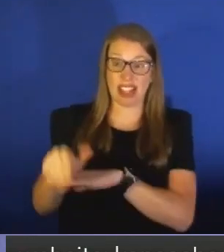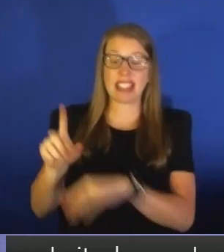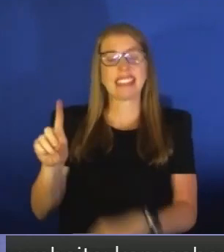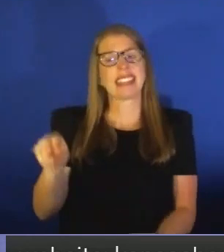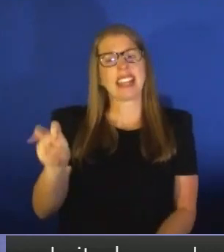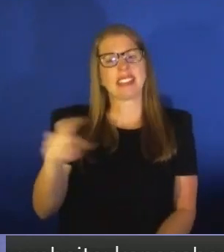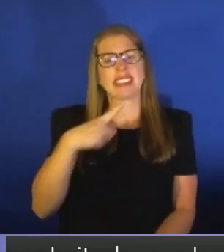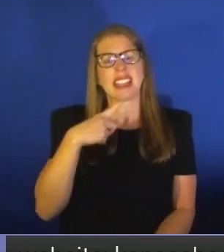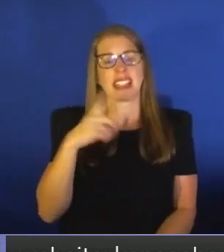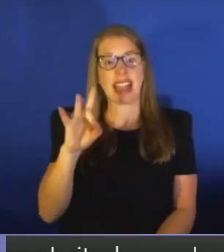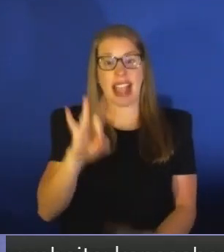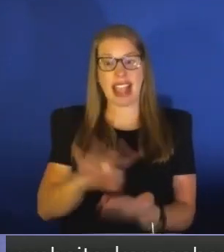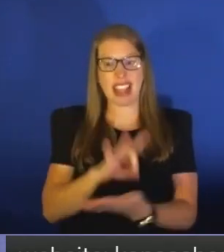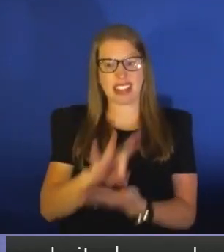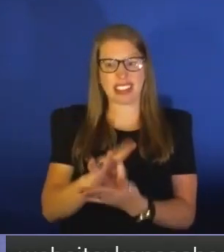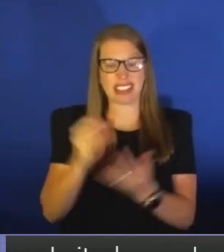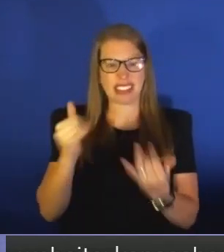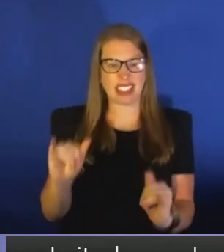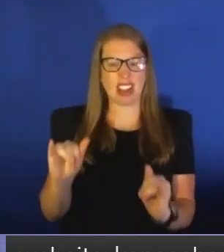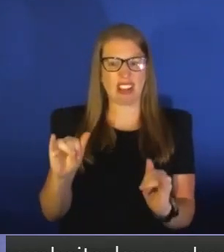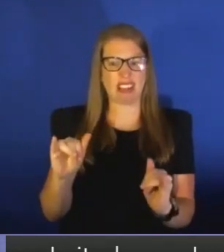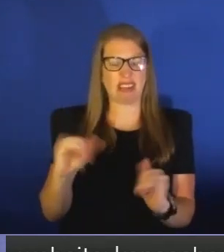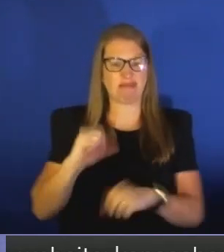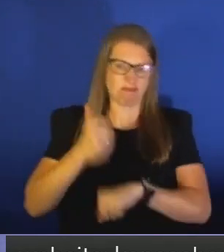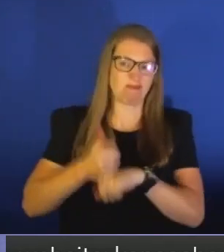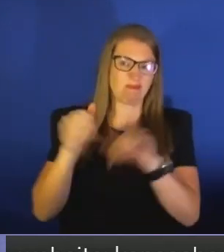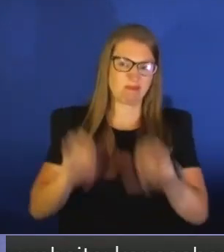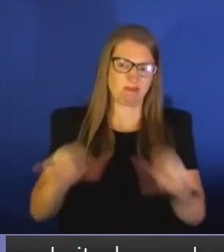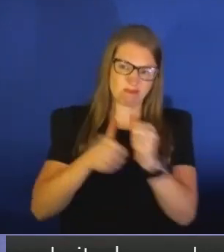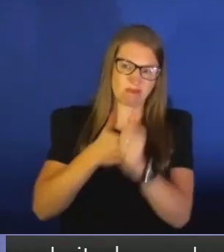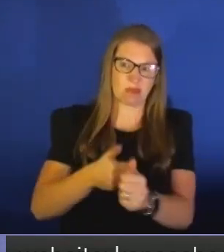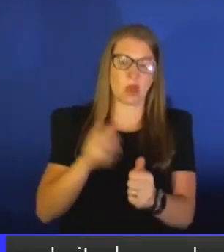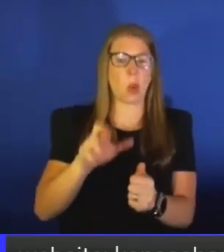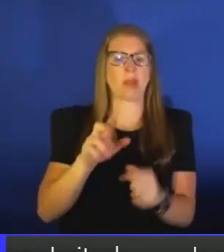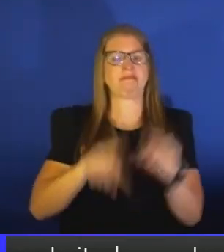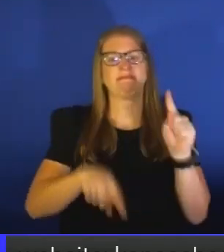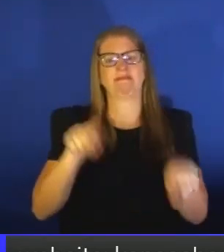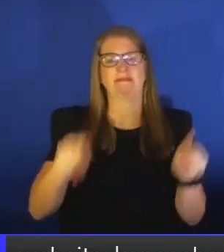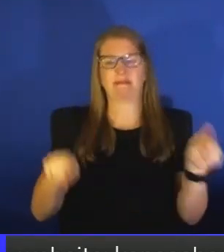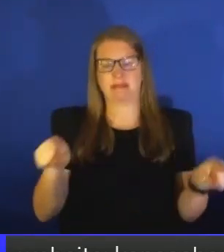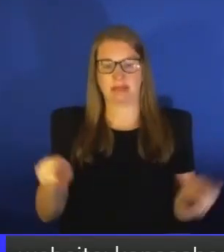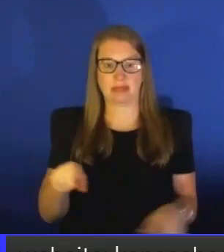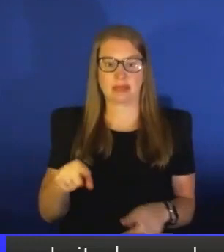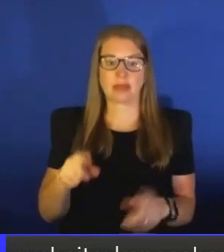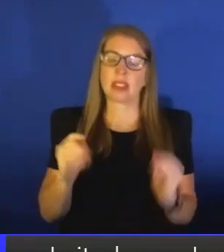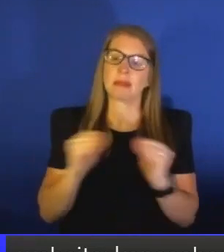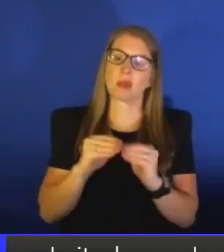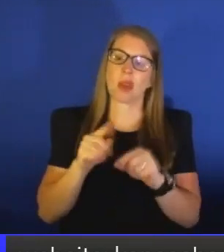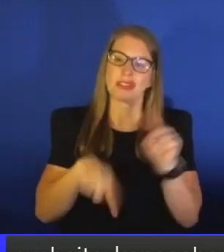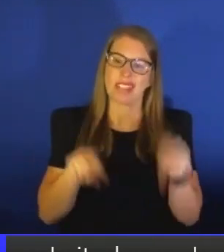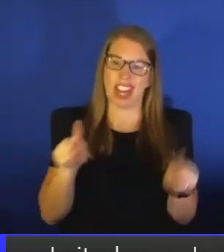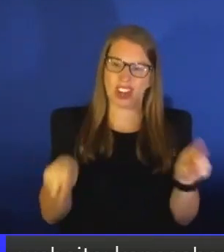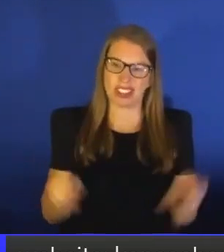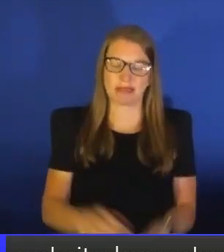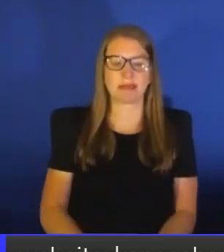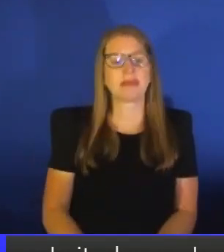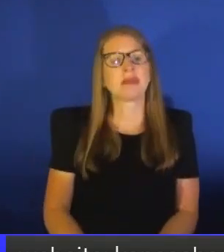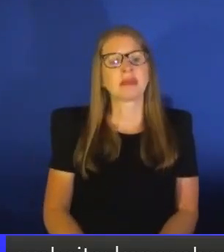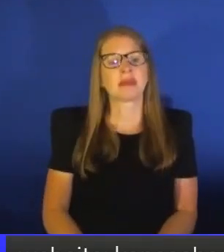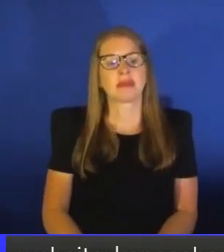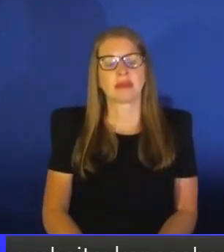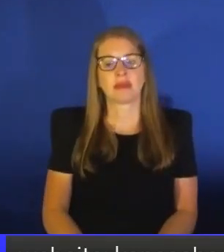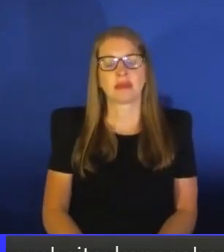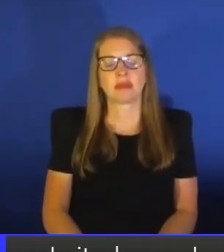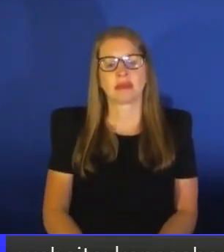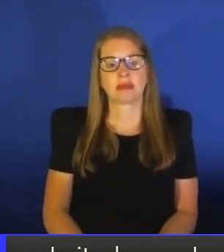hours still that standard that we're trying to keep, or does it just vary? Yeah, it's a lot more variable. And here's the thing. So we try to say, what is the